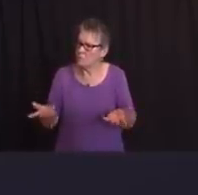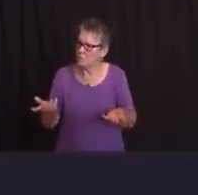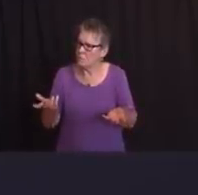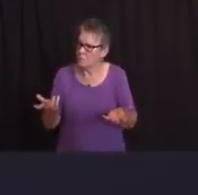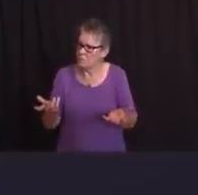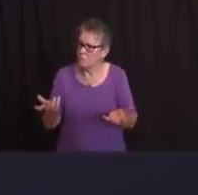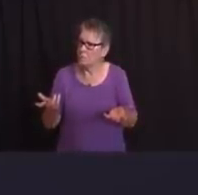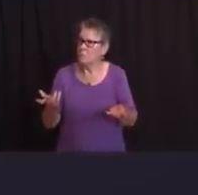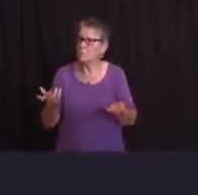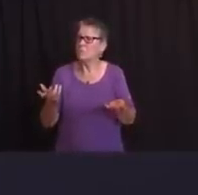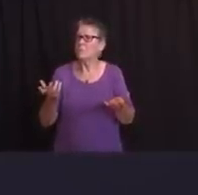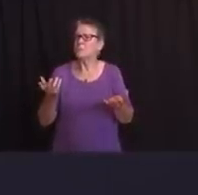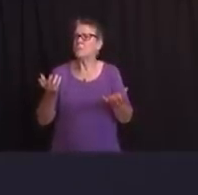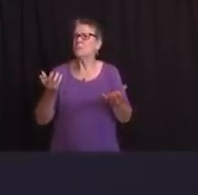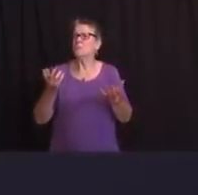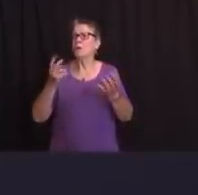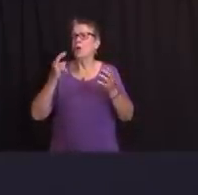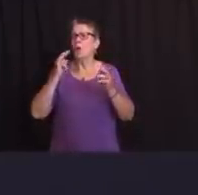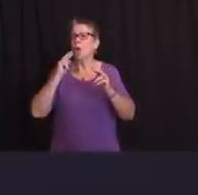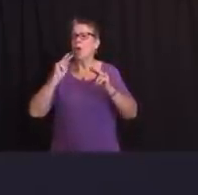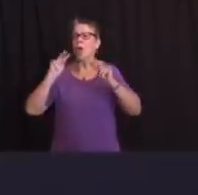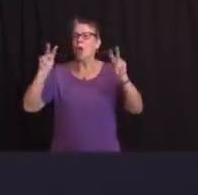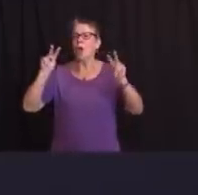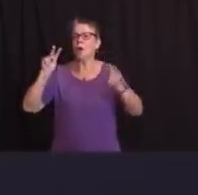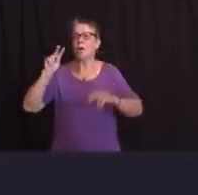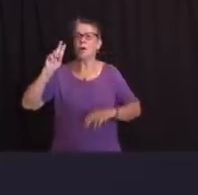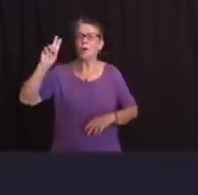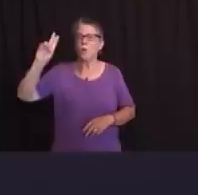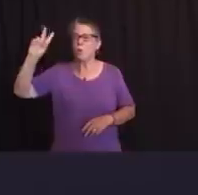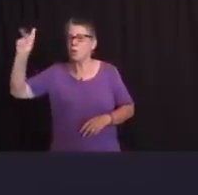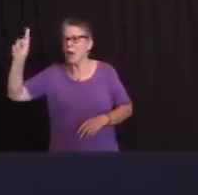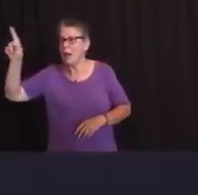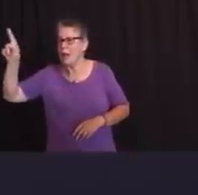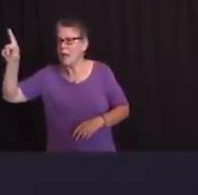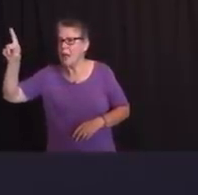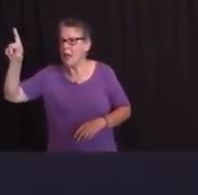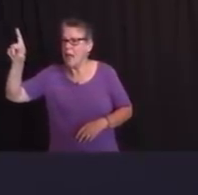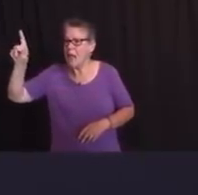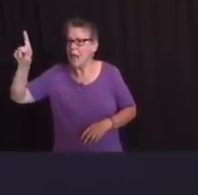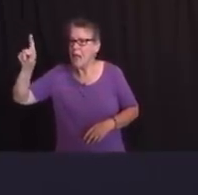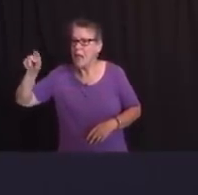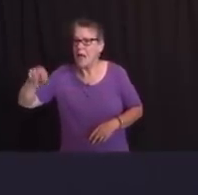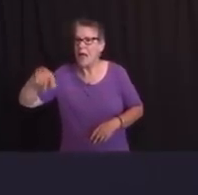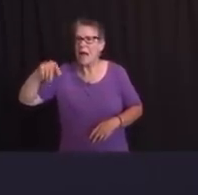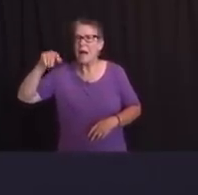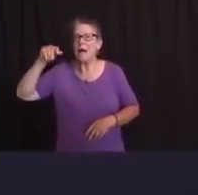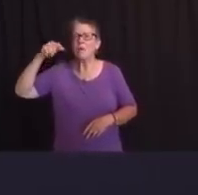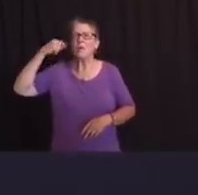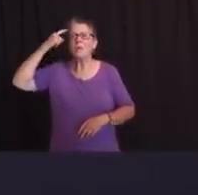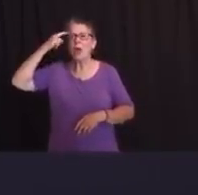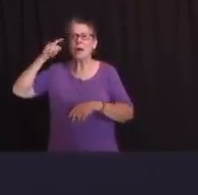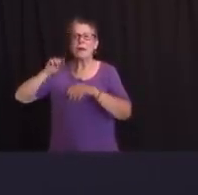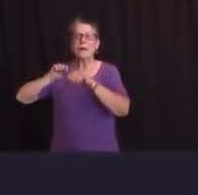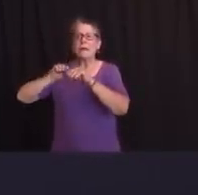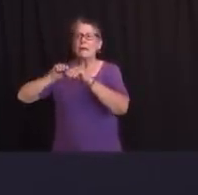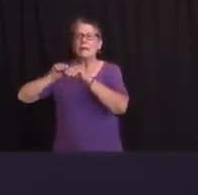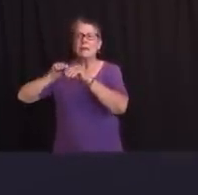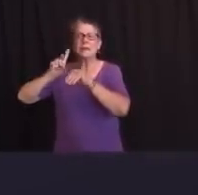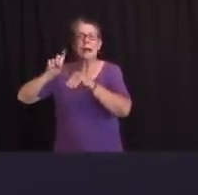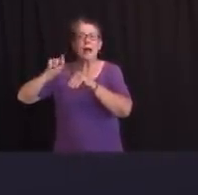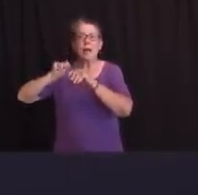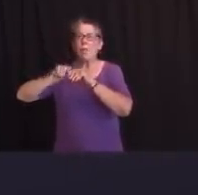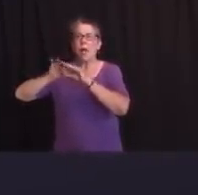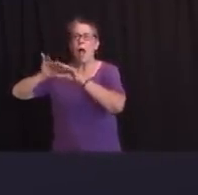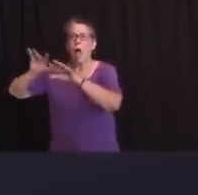the UK and India, and all of a sudden it started to fall off the table. Please, God, that happens here sooner than later. Any event, thank you as